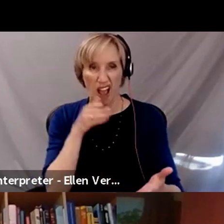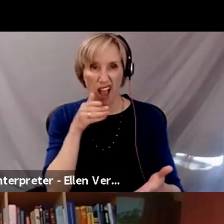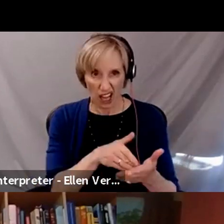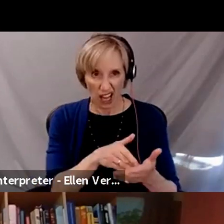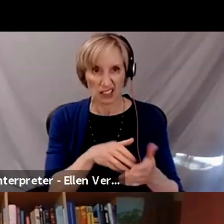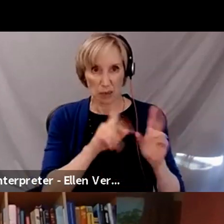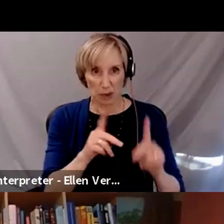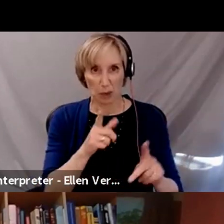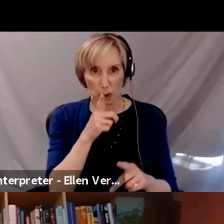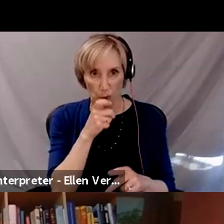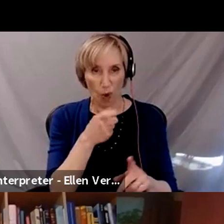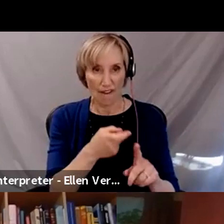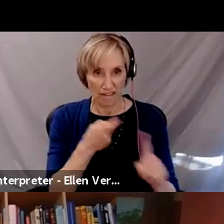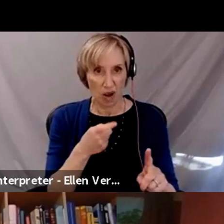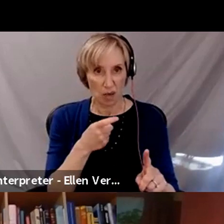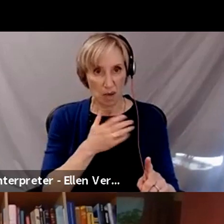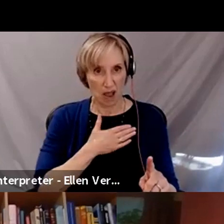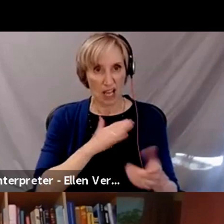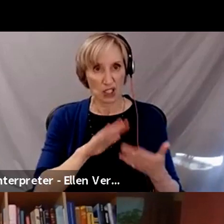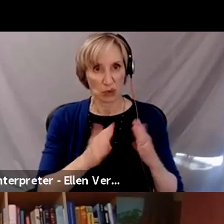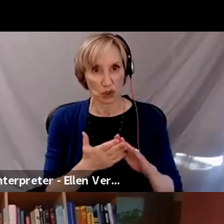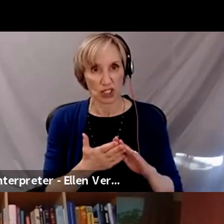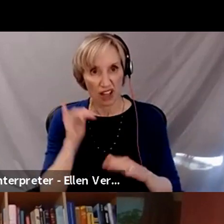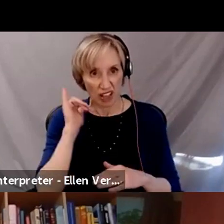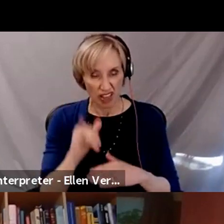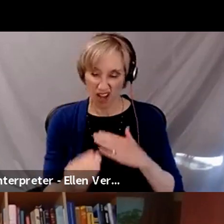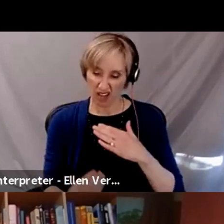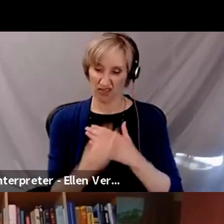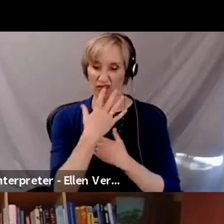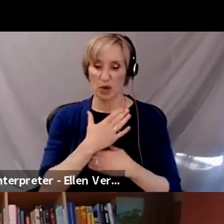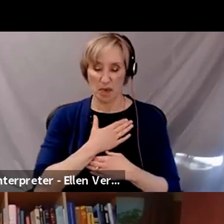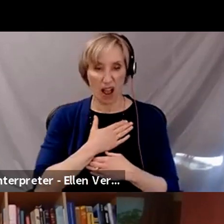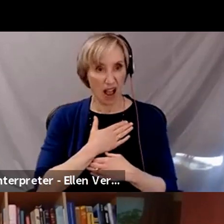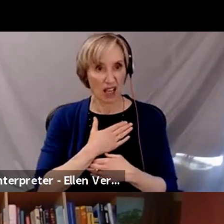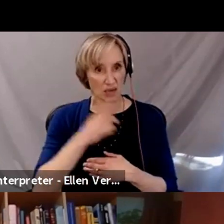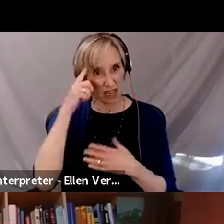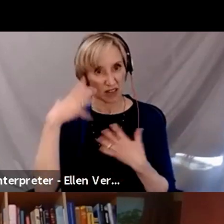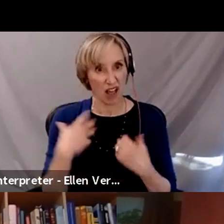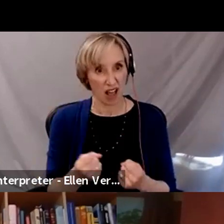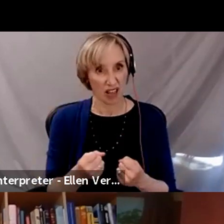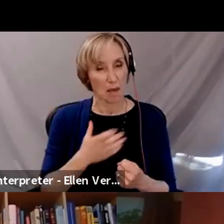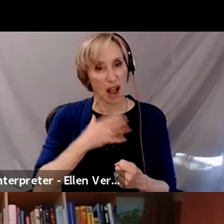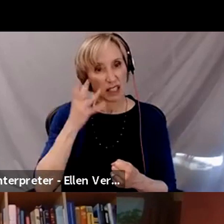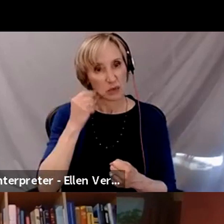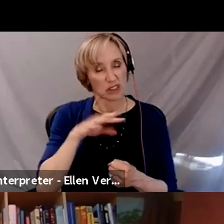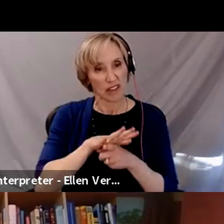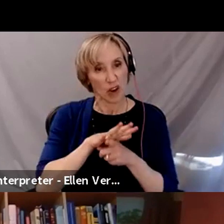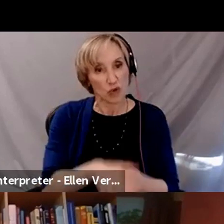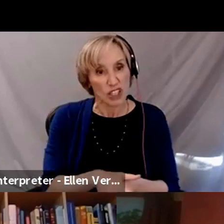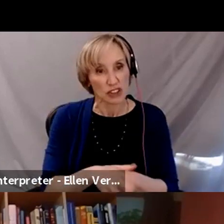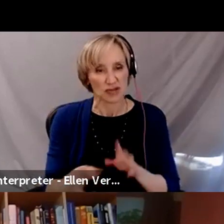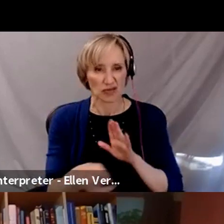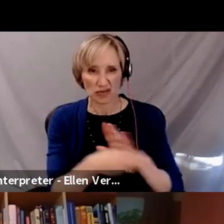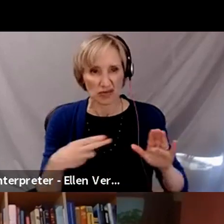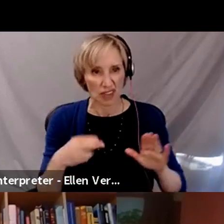It's that discrimination, it's the oppression that I experience that it affects my mental health. It's not so much how I